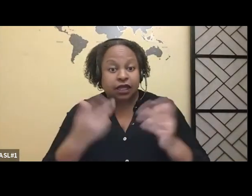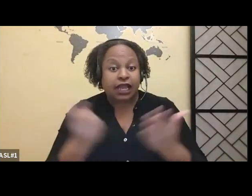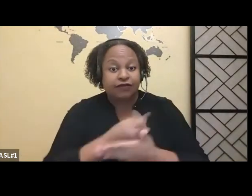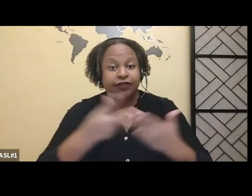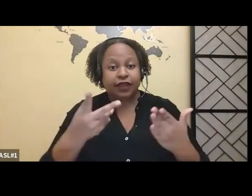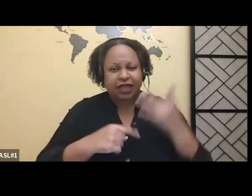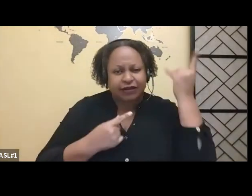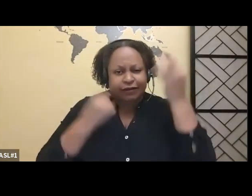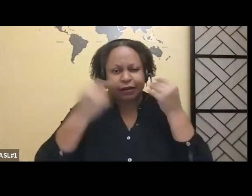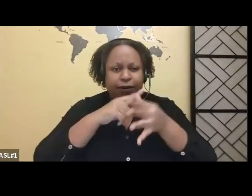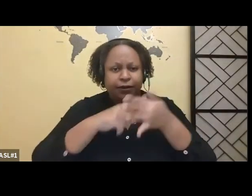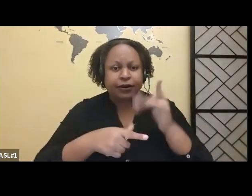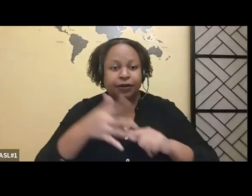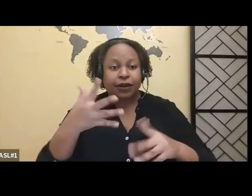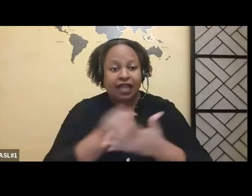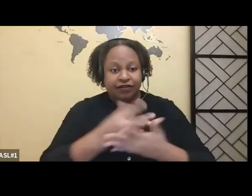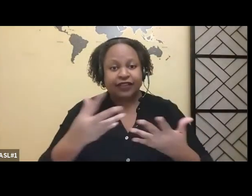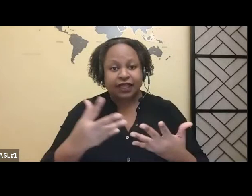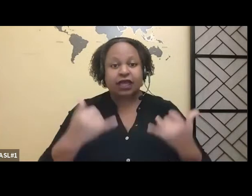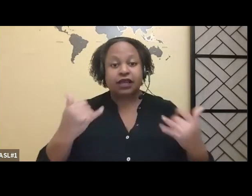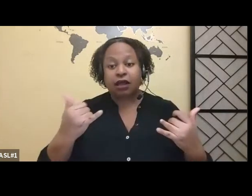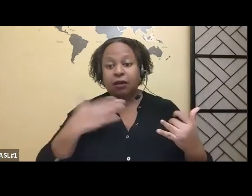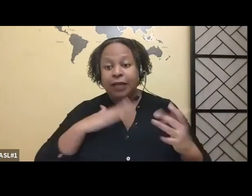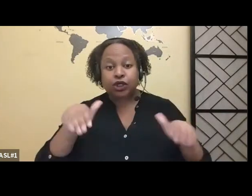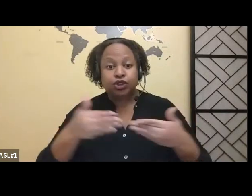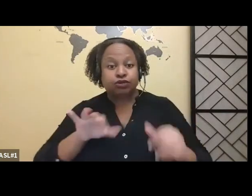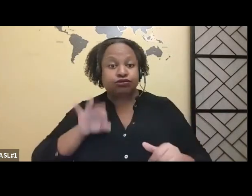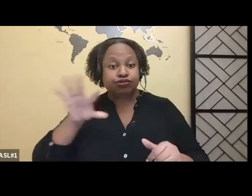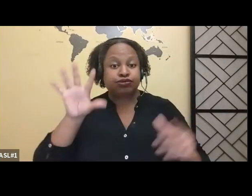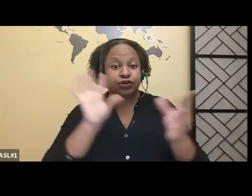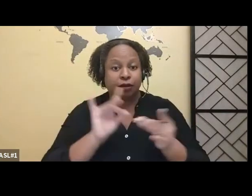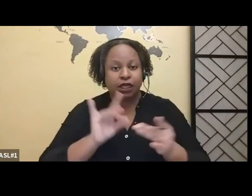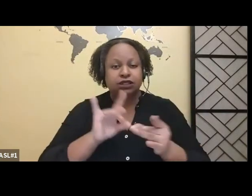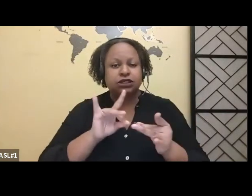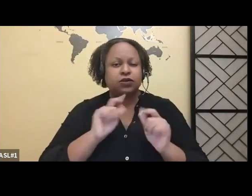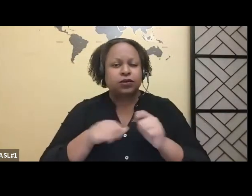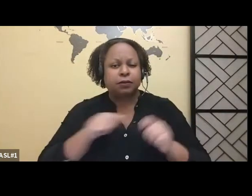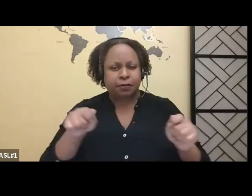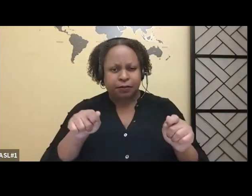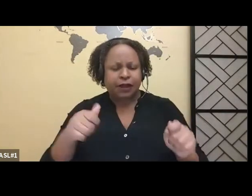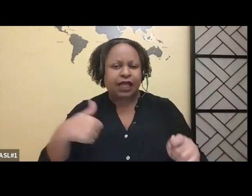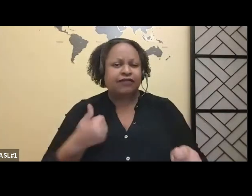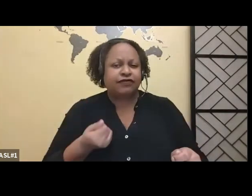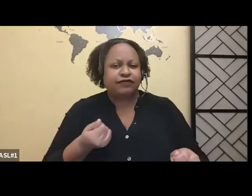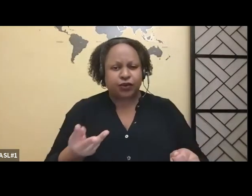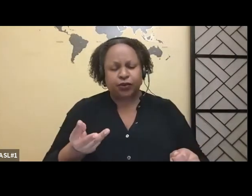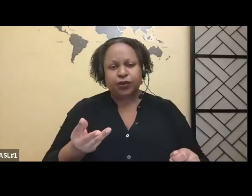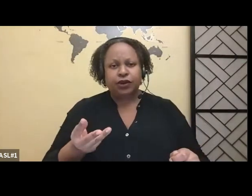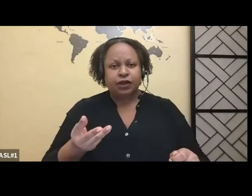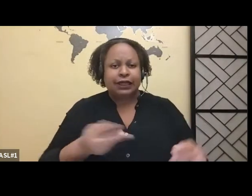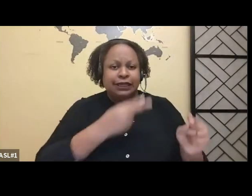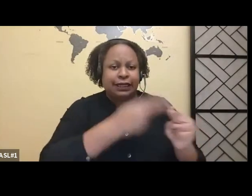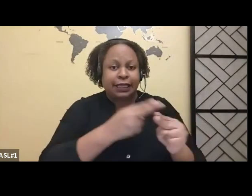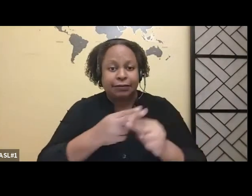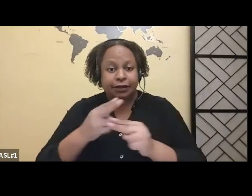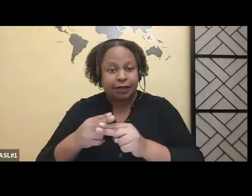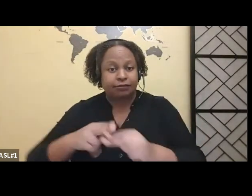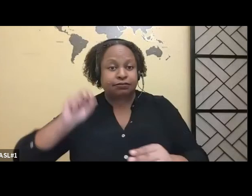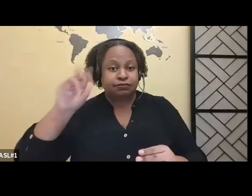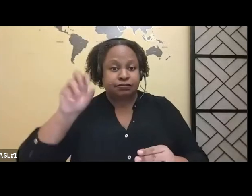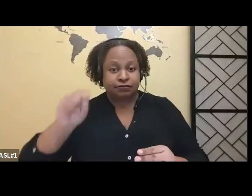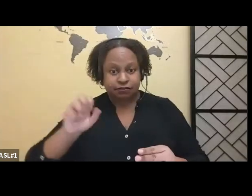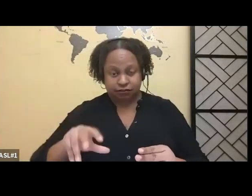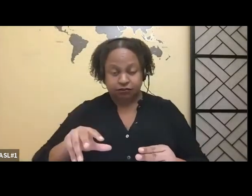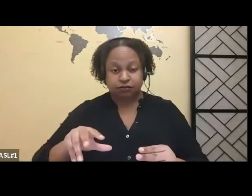So I would like to conclude my introductory remarks with a couple of figures who have always